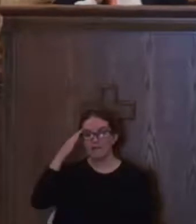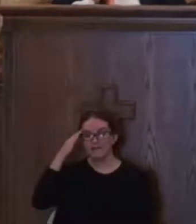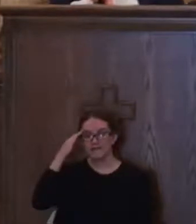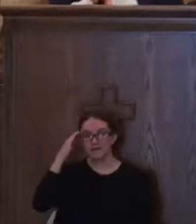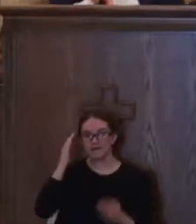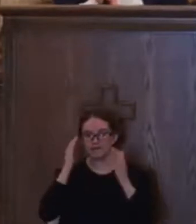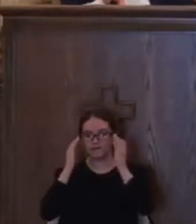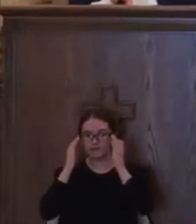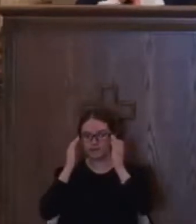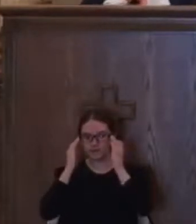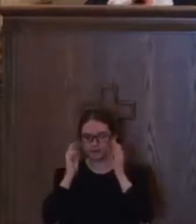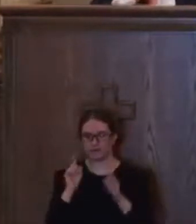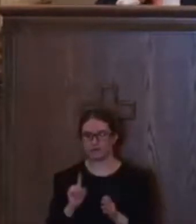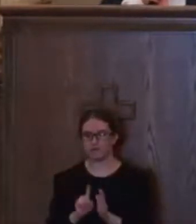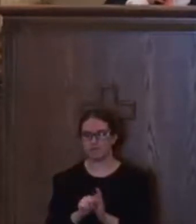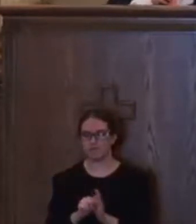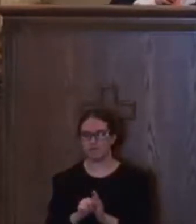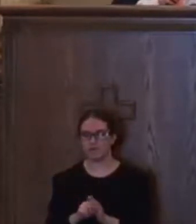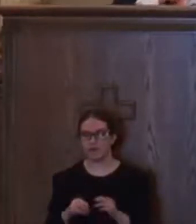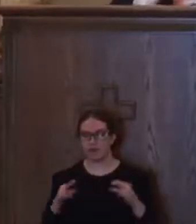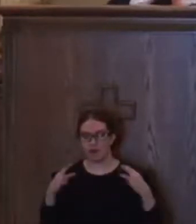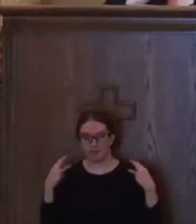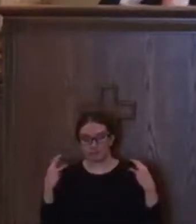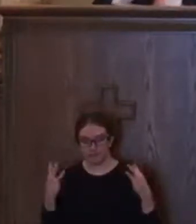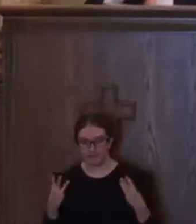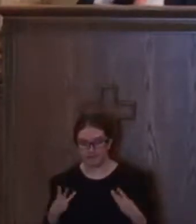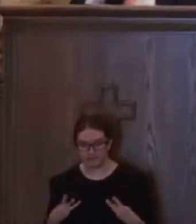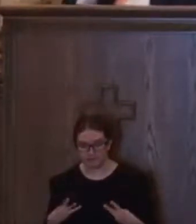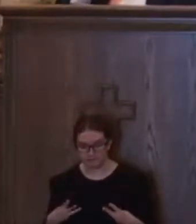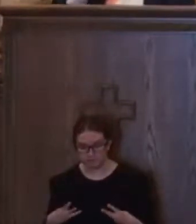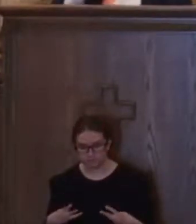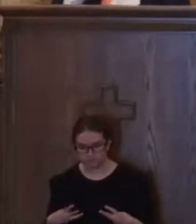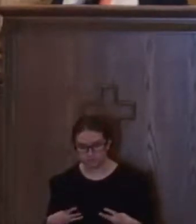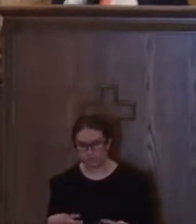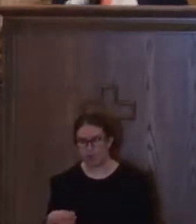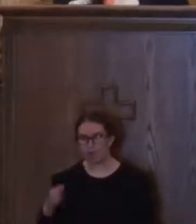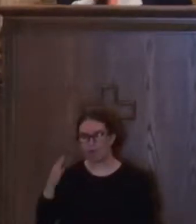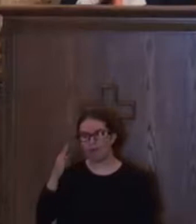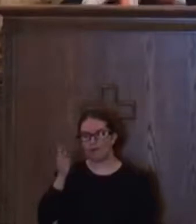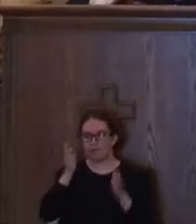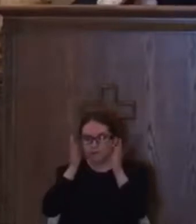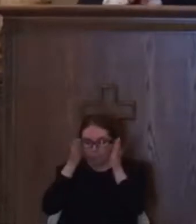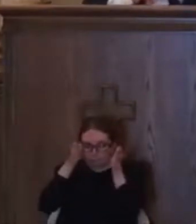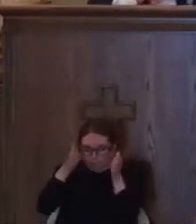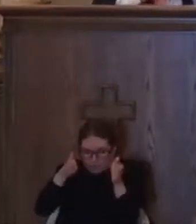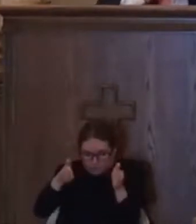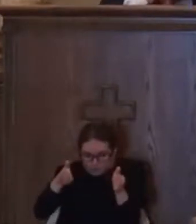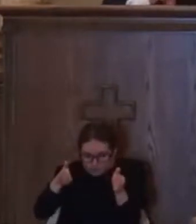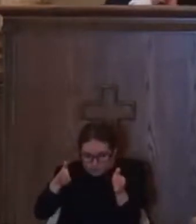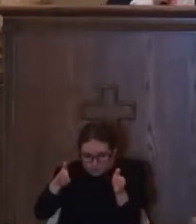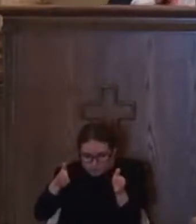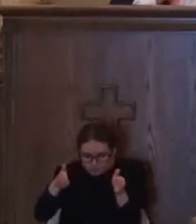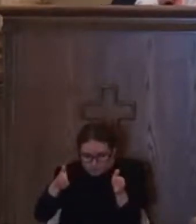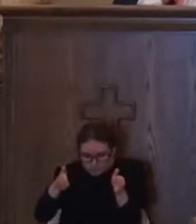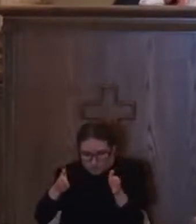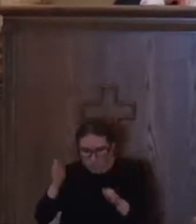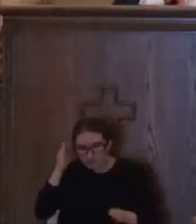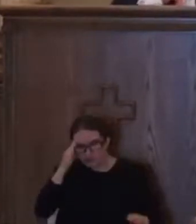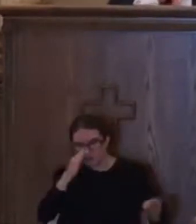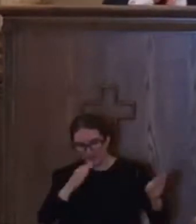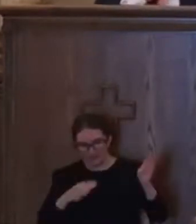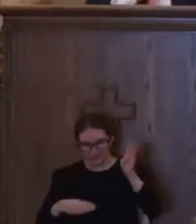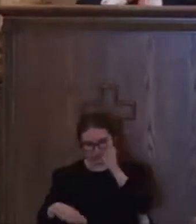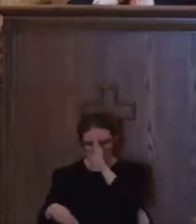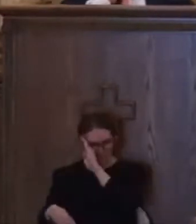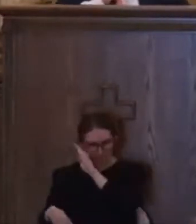about in that moment is, I'm tired. All he could focus on is the trials and